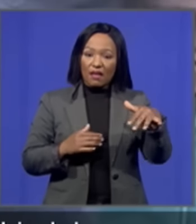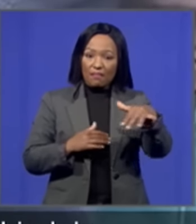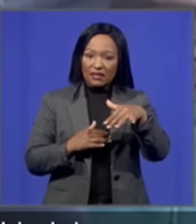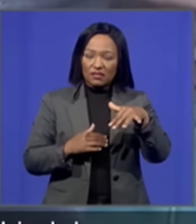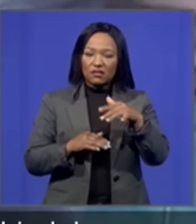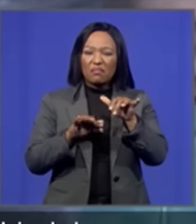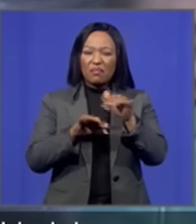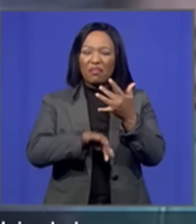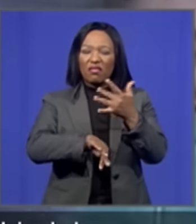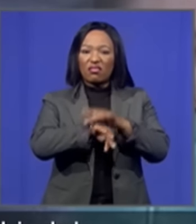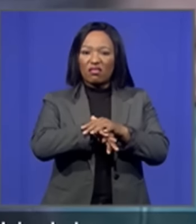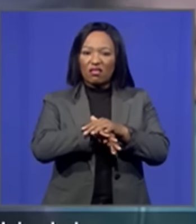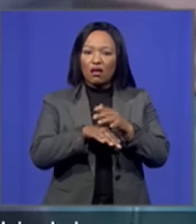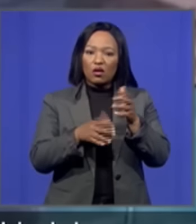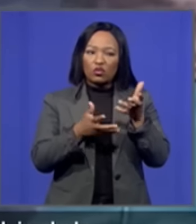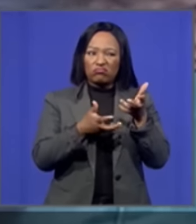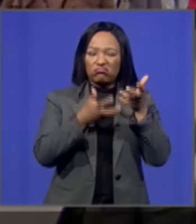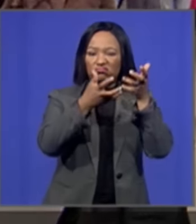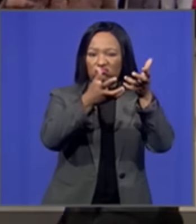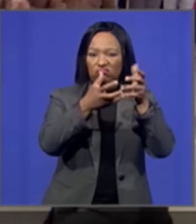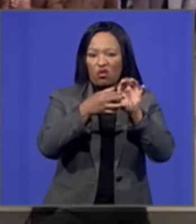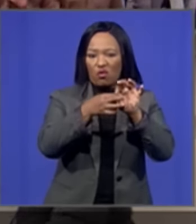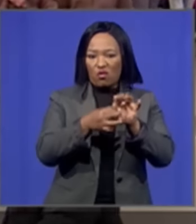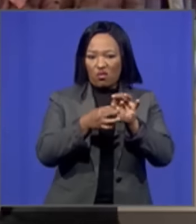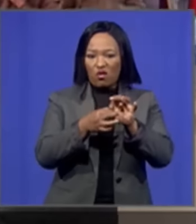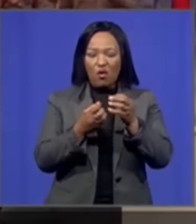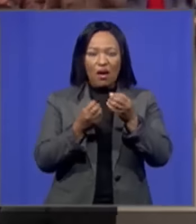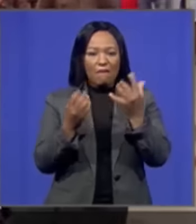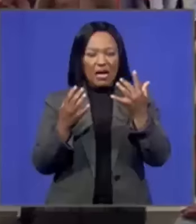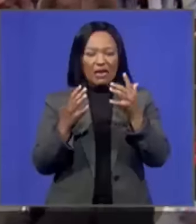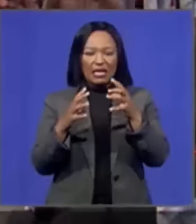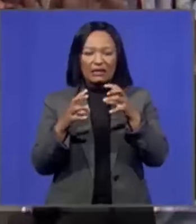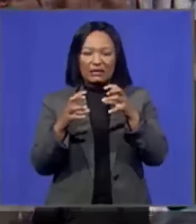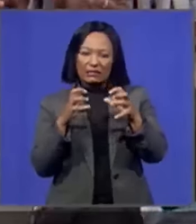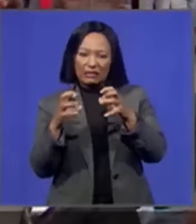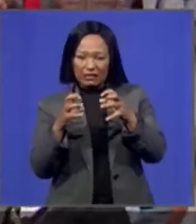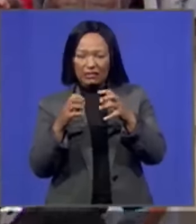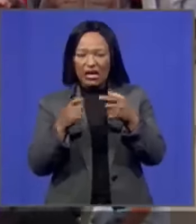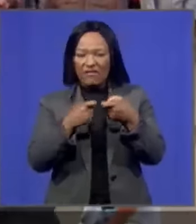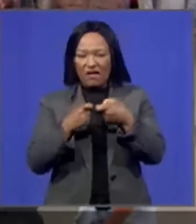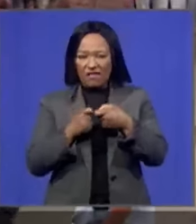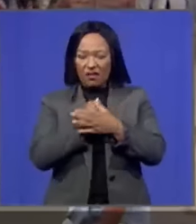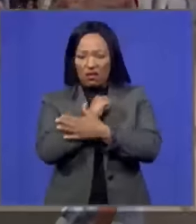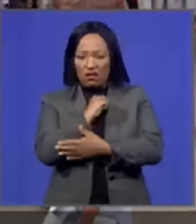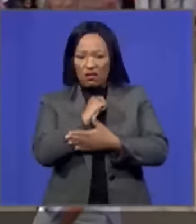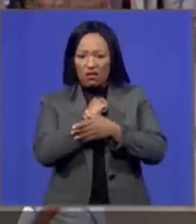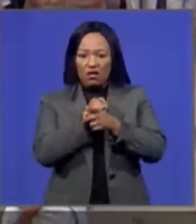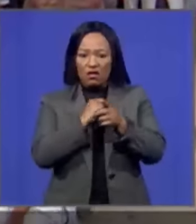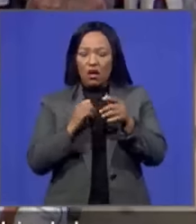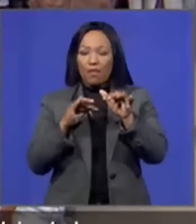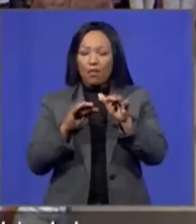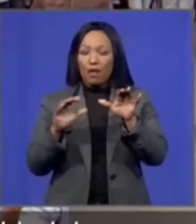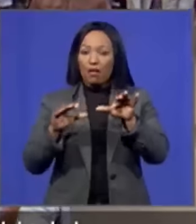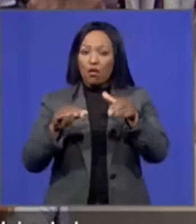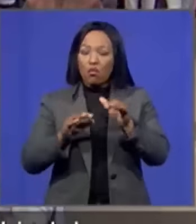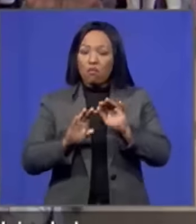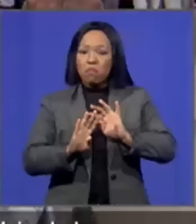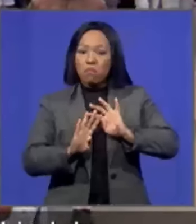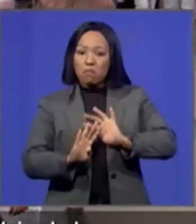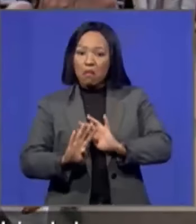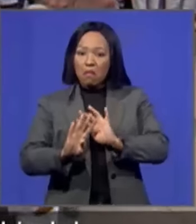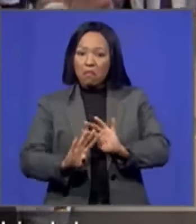ditheo tse di ngokileng leitlho morago ga dingangisano tse di masisi mo nageng jaaka fa ditshupetso tse ba le bafudugedi ba ba